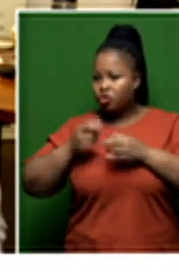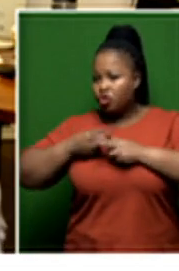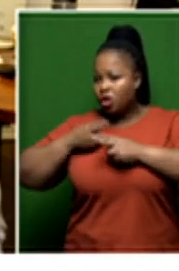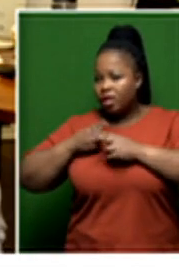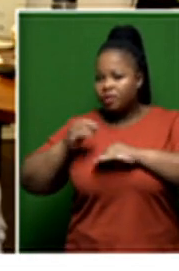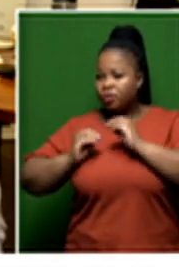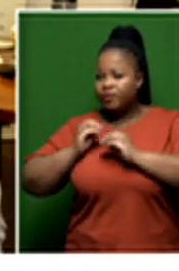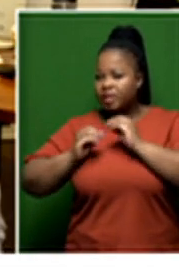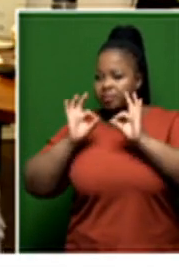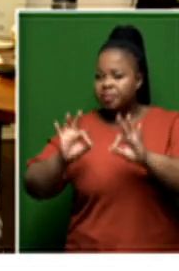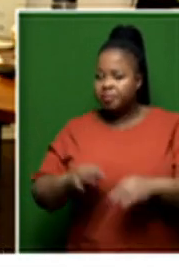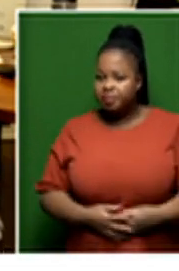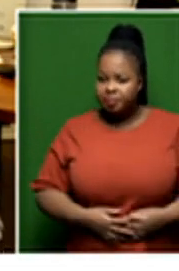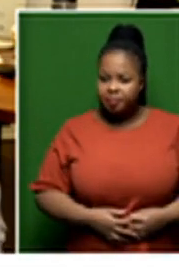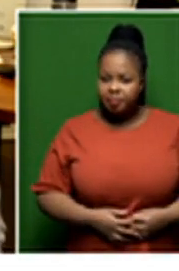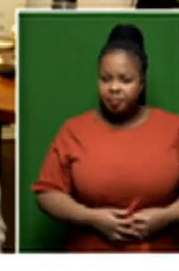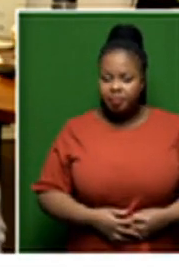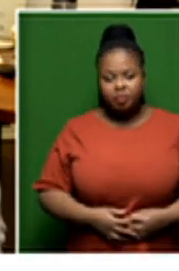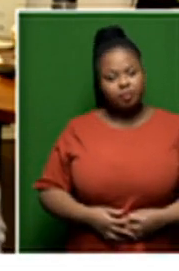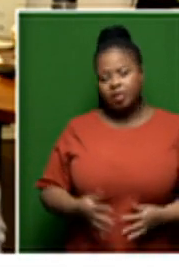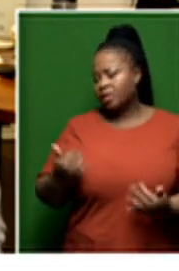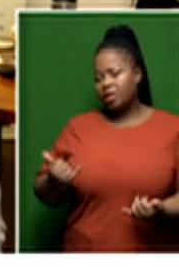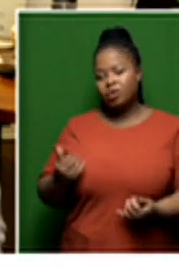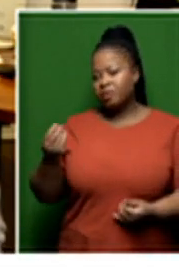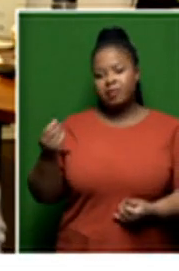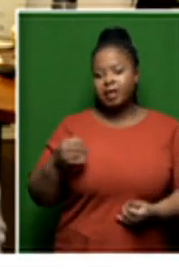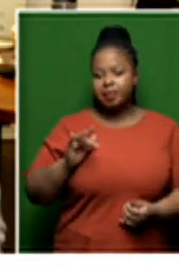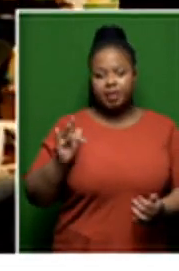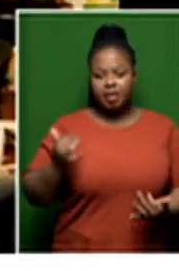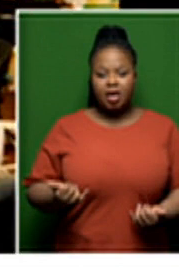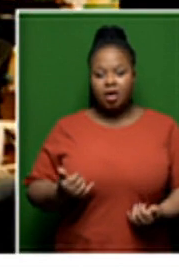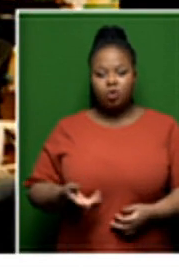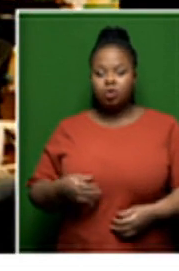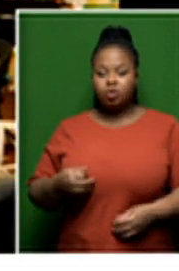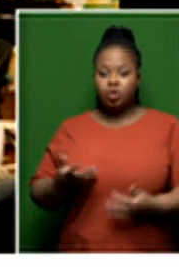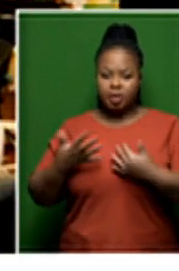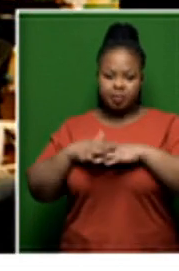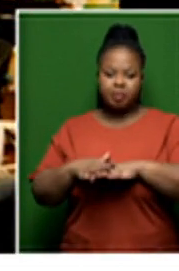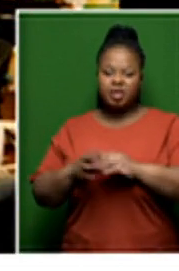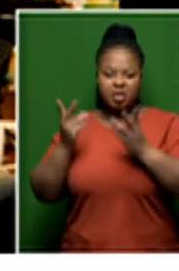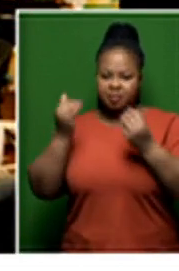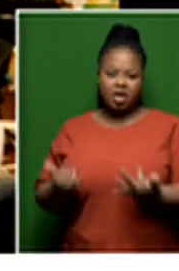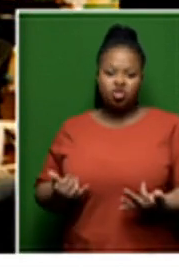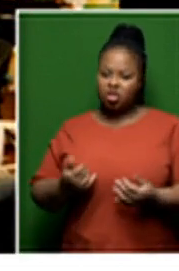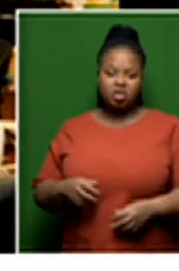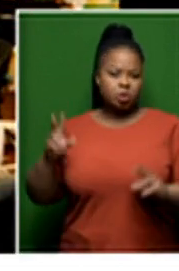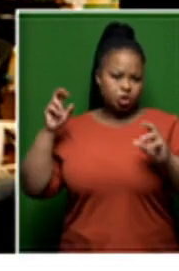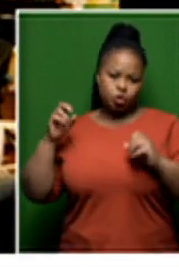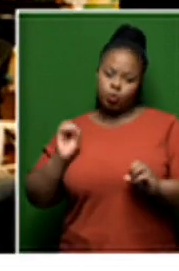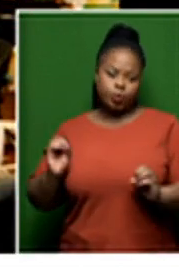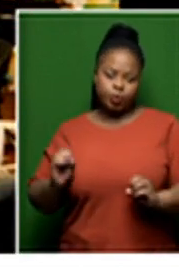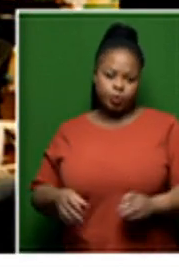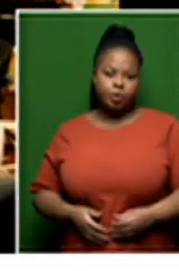schools? Well, it's not so much the money now. The money is there. It's with the implementing agents. So the budget now is not the issue. The